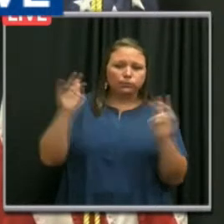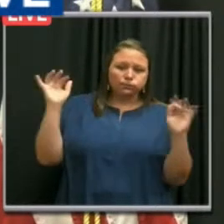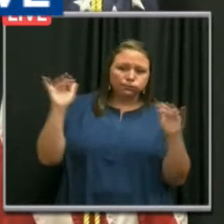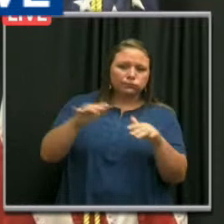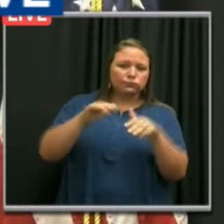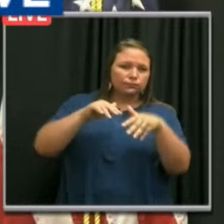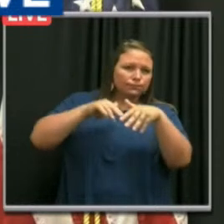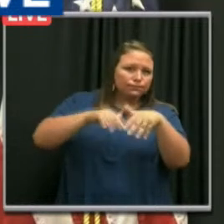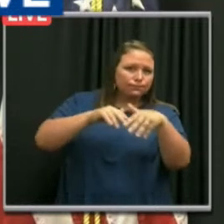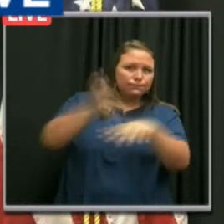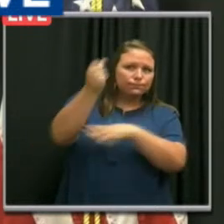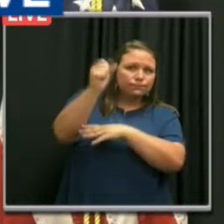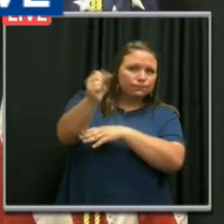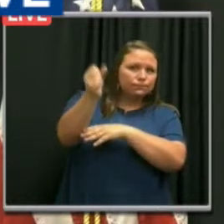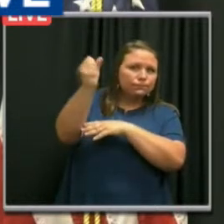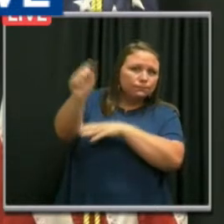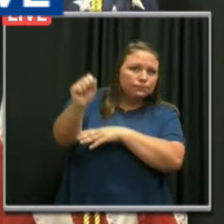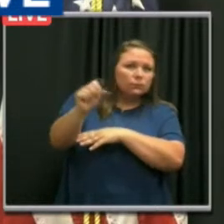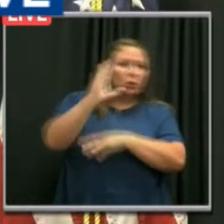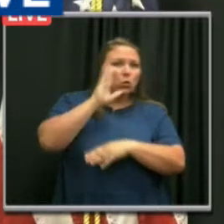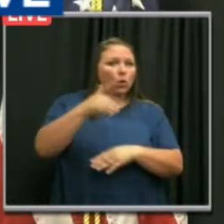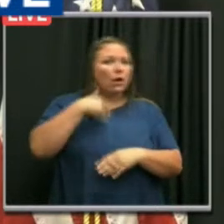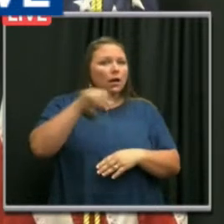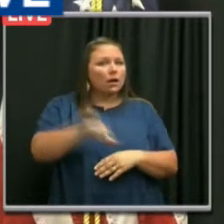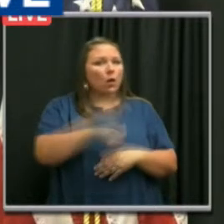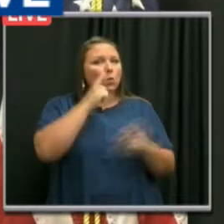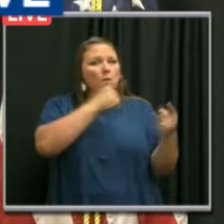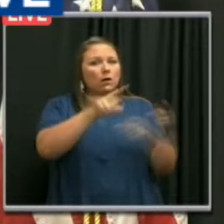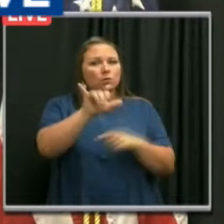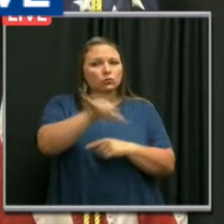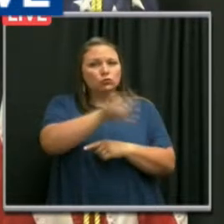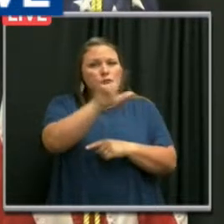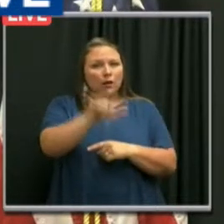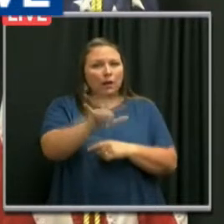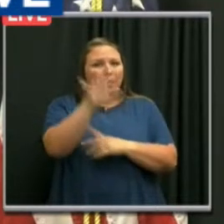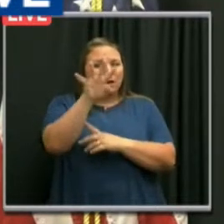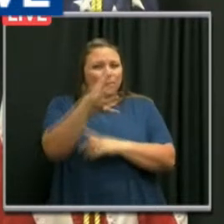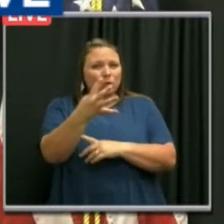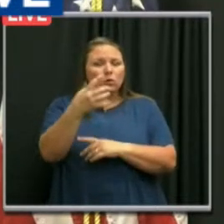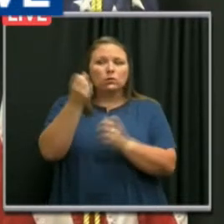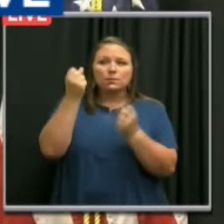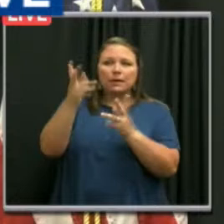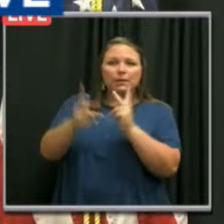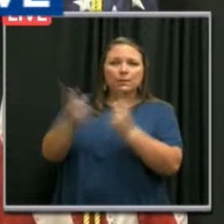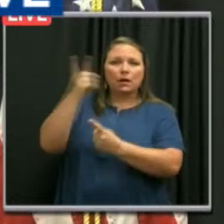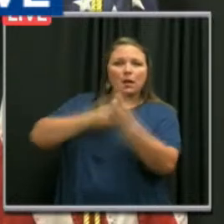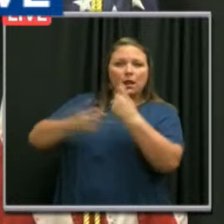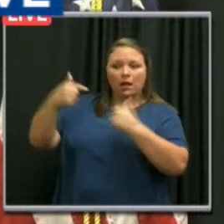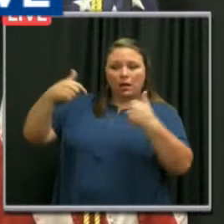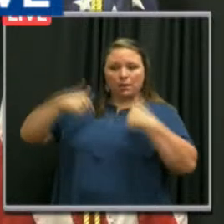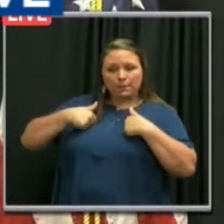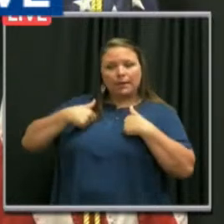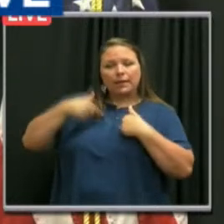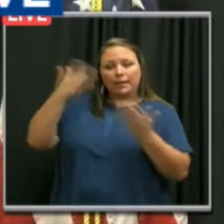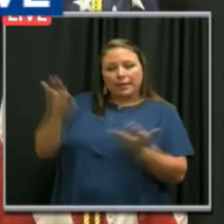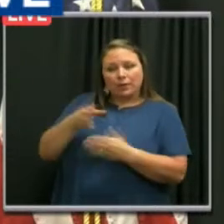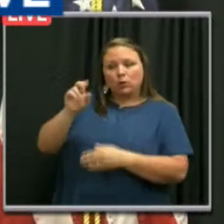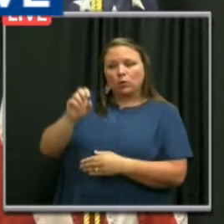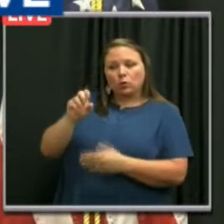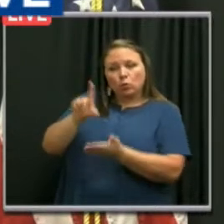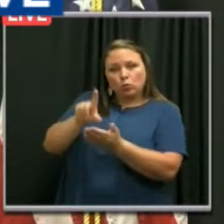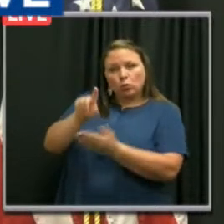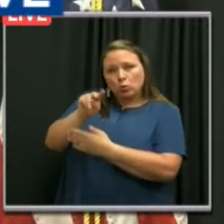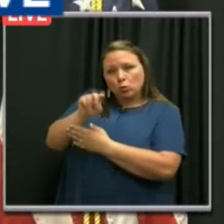understand that there's another demonstration planned for July 4th. And so we've been getting lots of questions into the newsroom about why